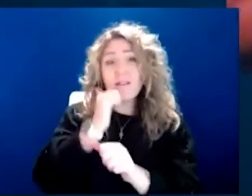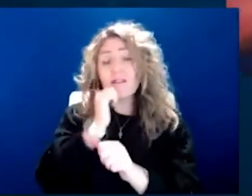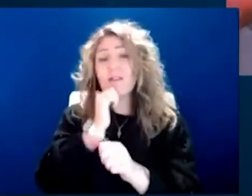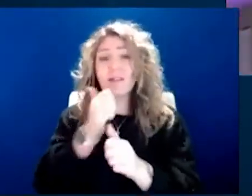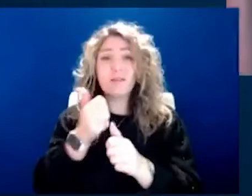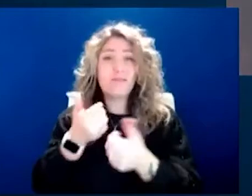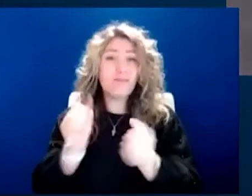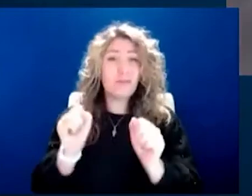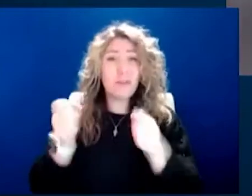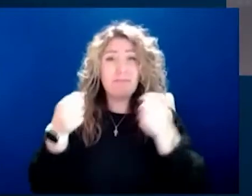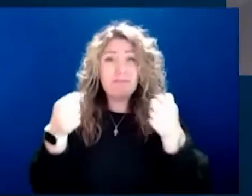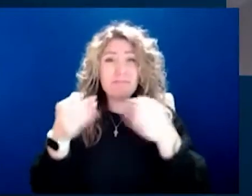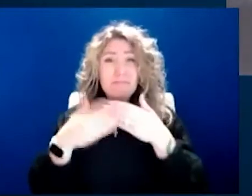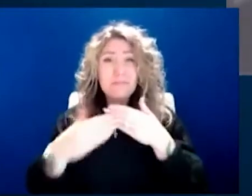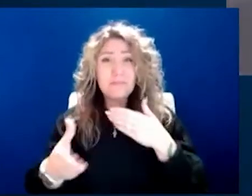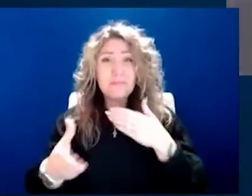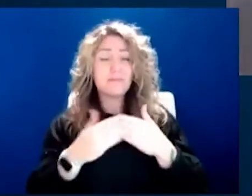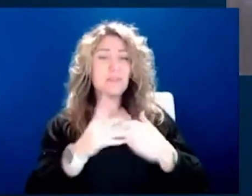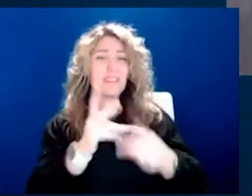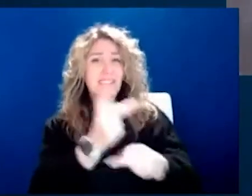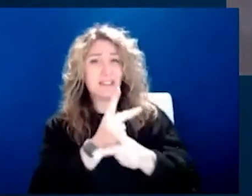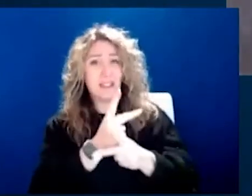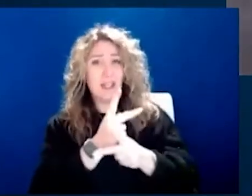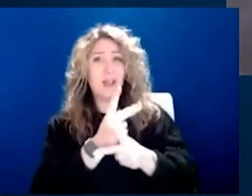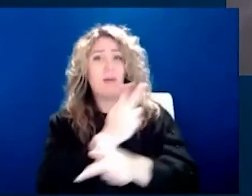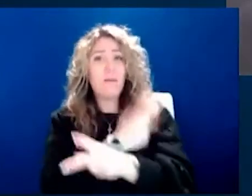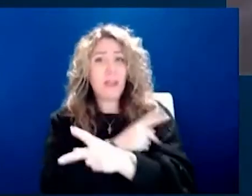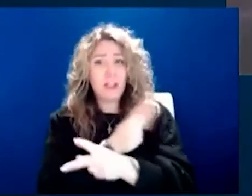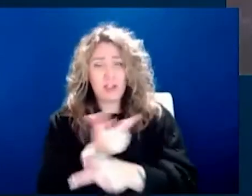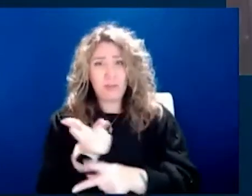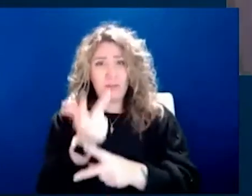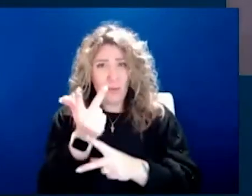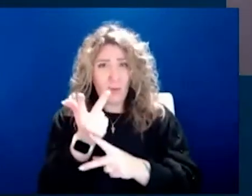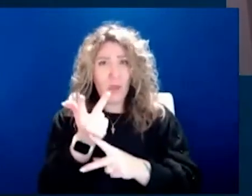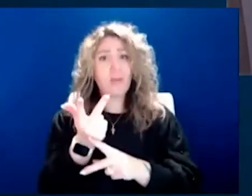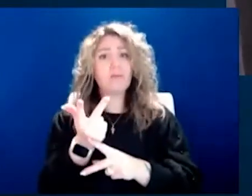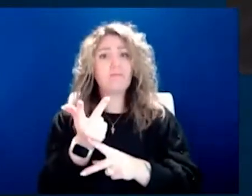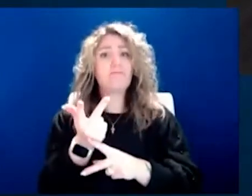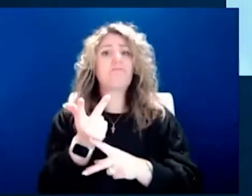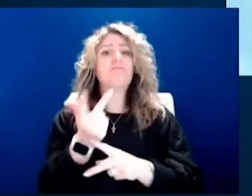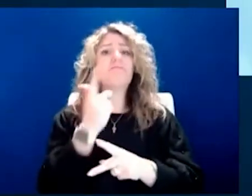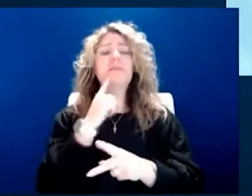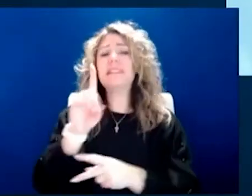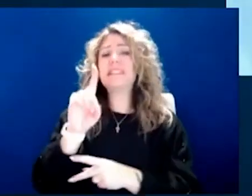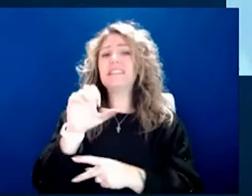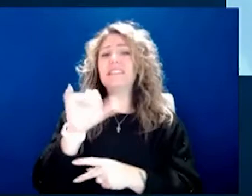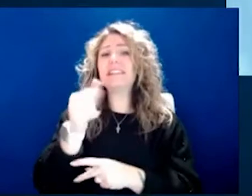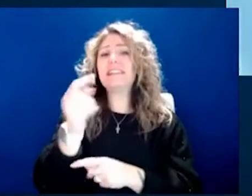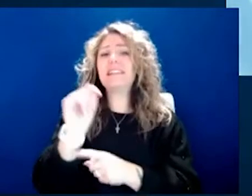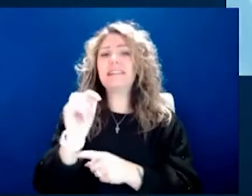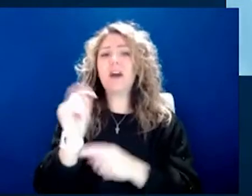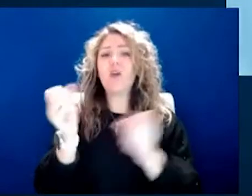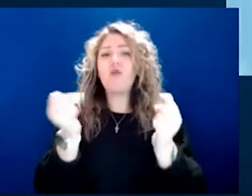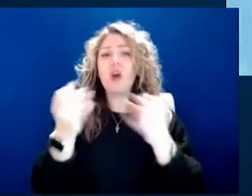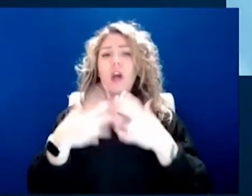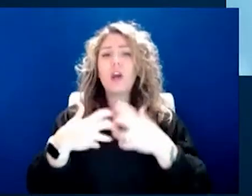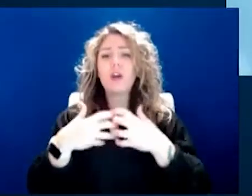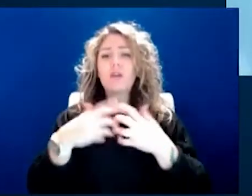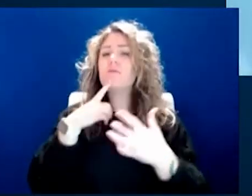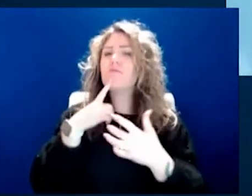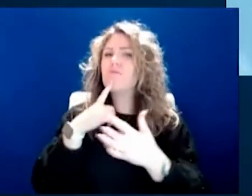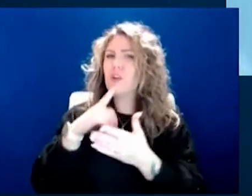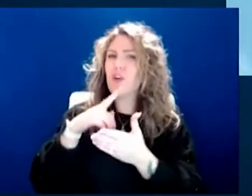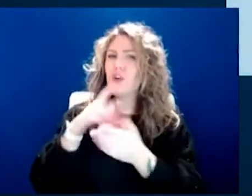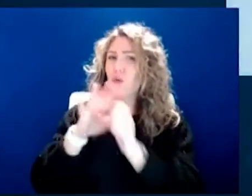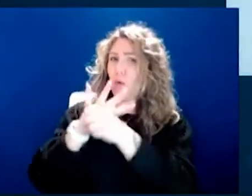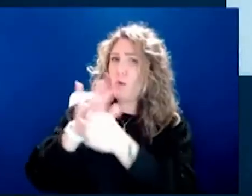where we keep our patients. This is our 3 decedent refrigerator. And I see COVID written on one of the bags. Tell us why